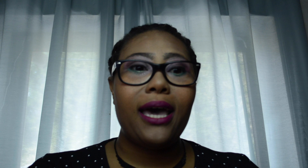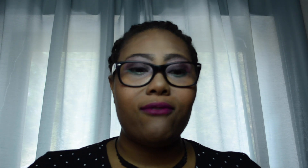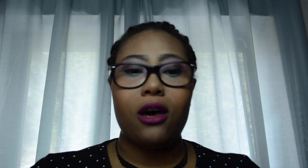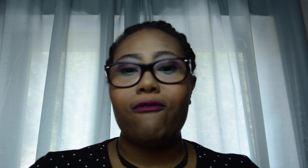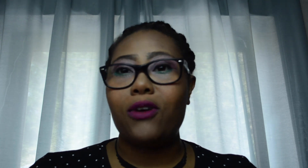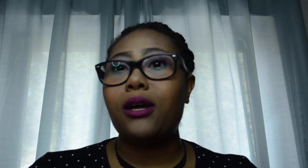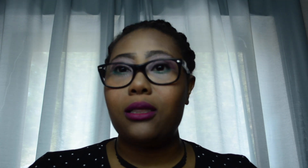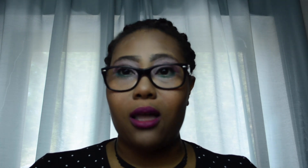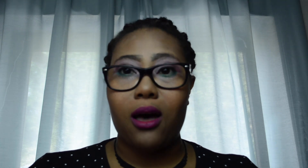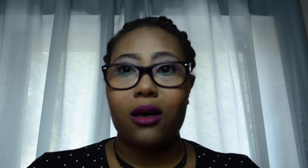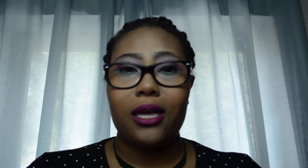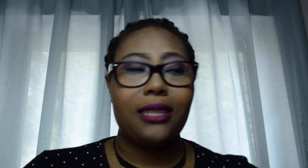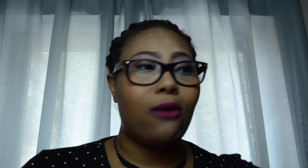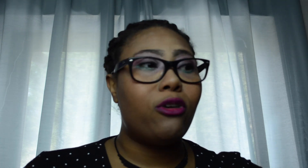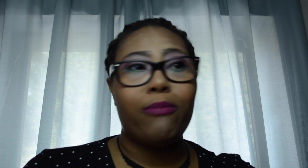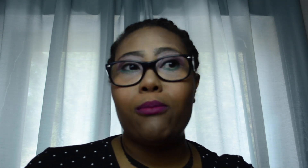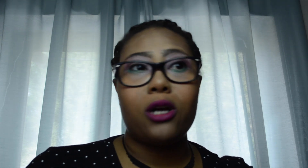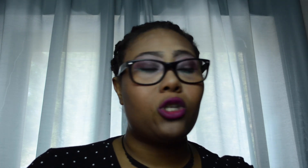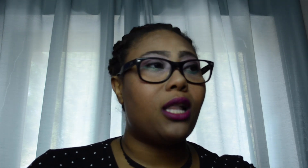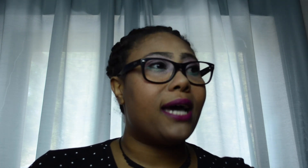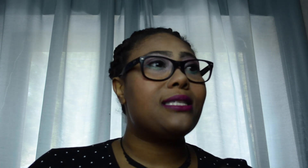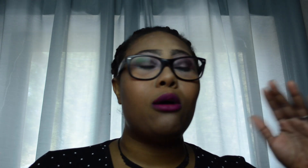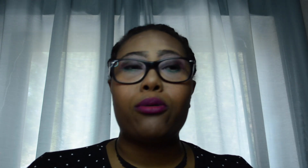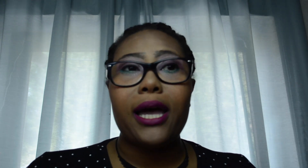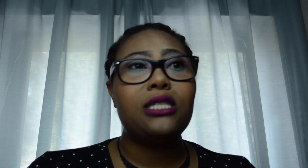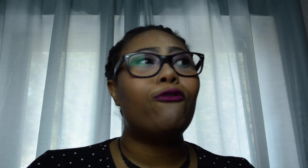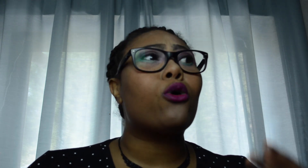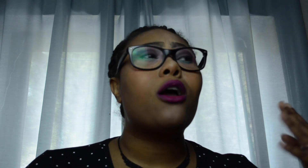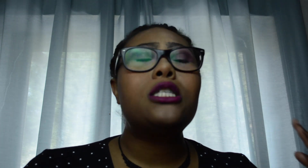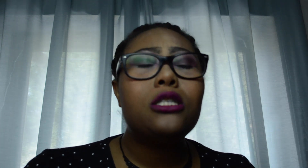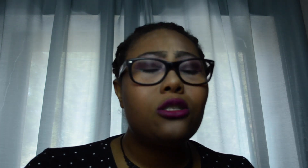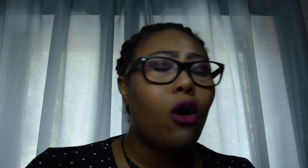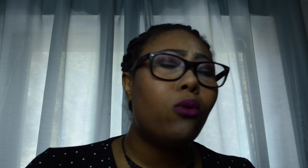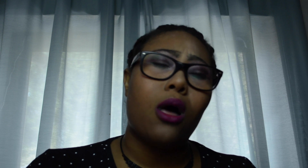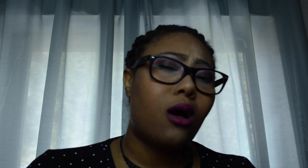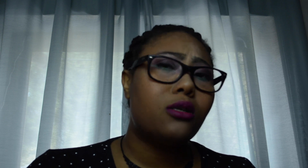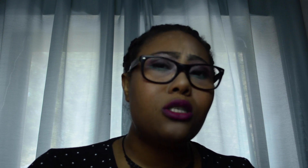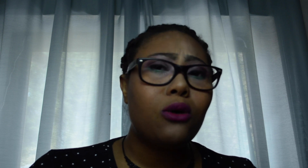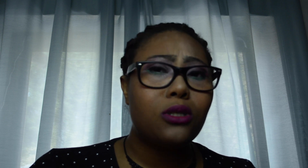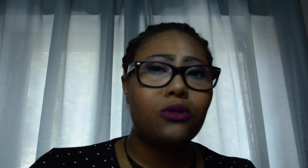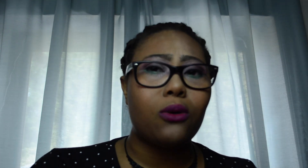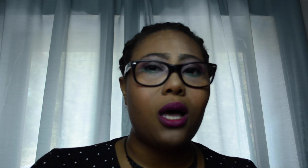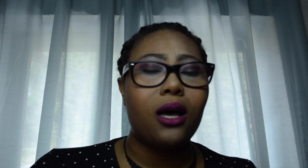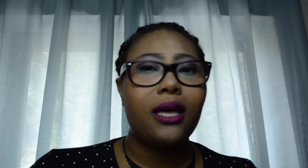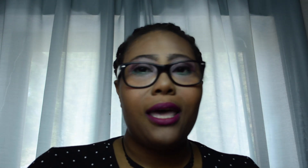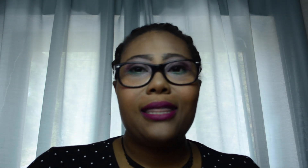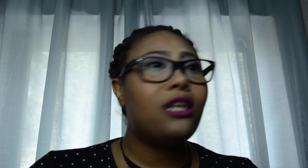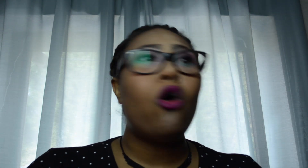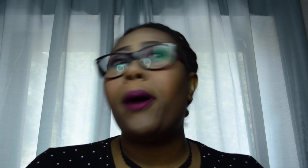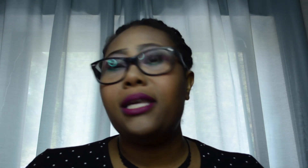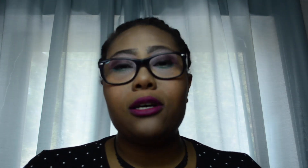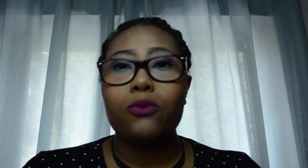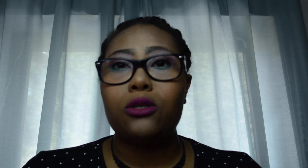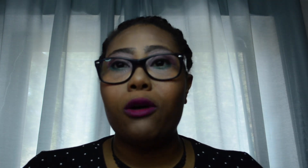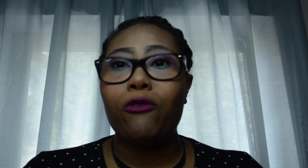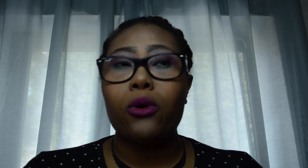we have known very long that we've been marginalized, oppressed for so long, so long, that